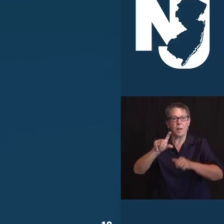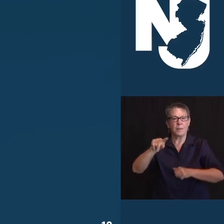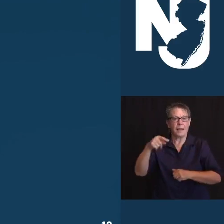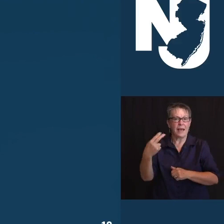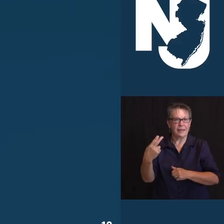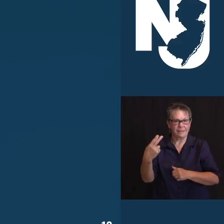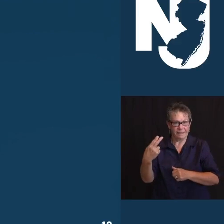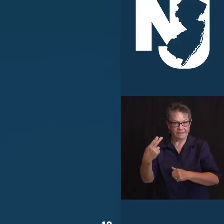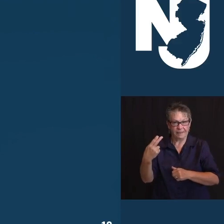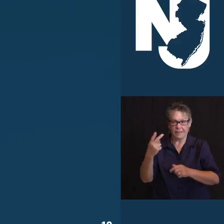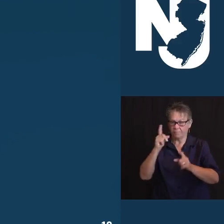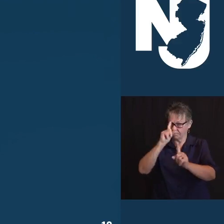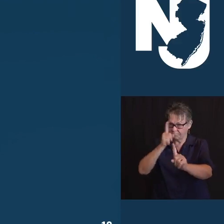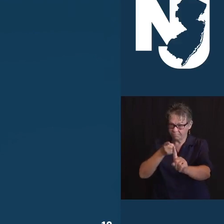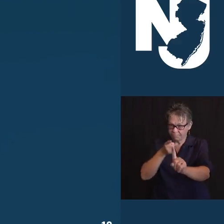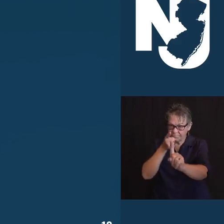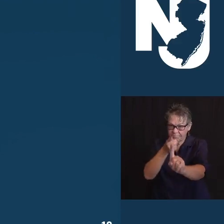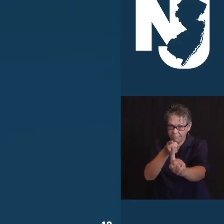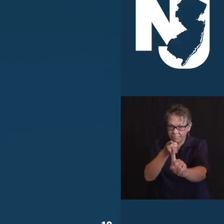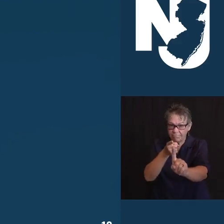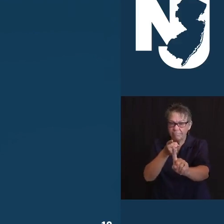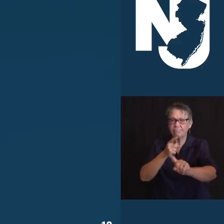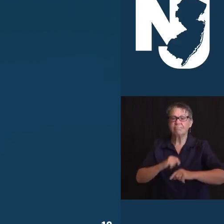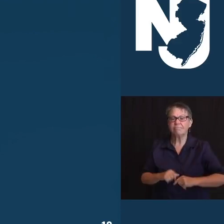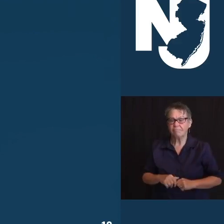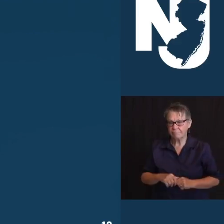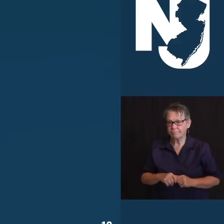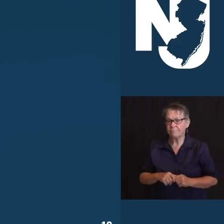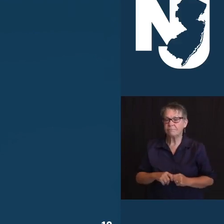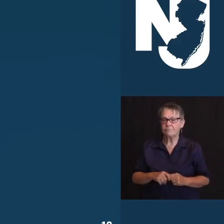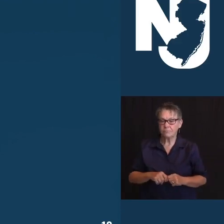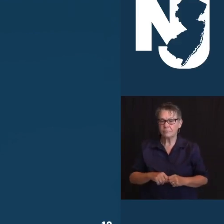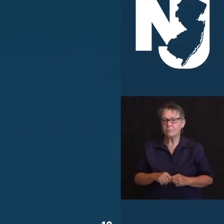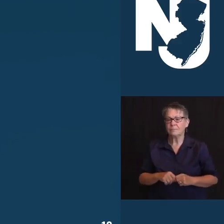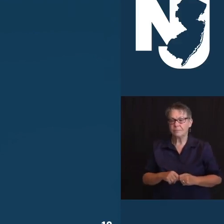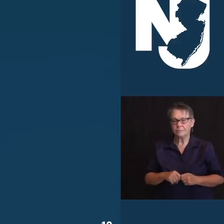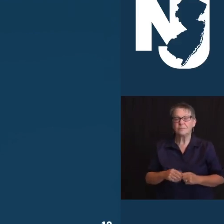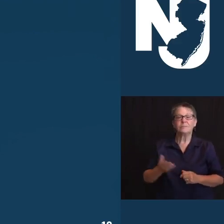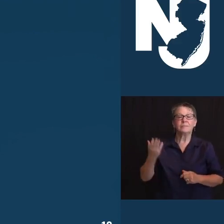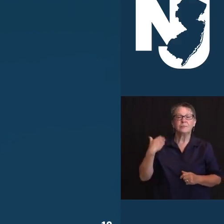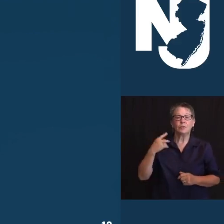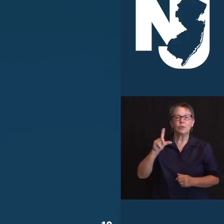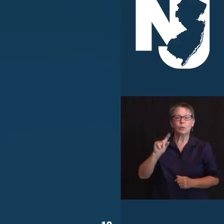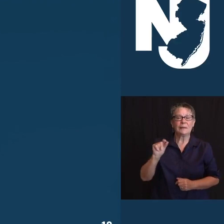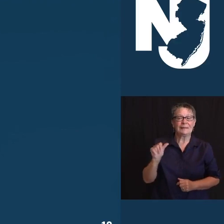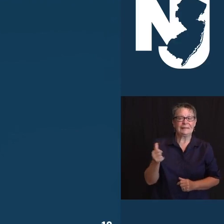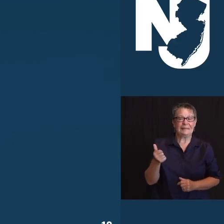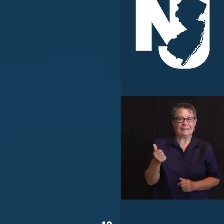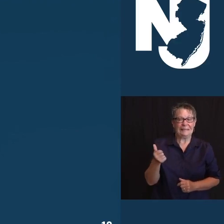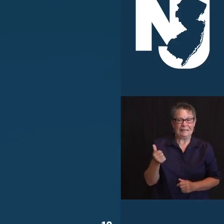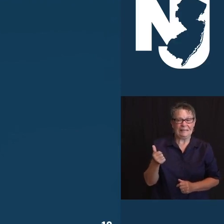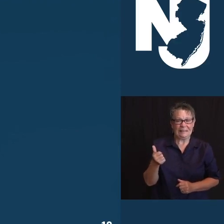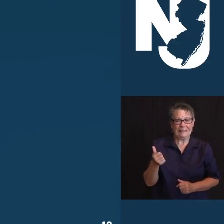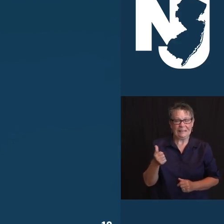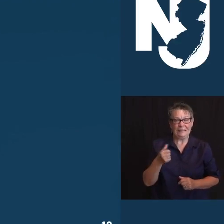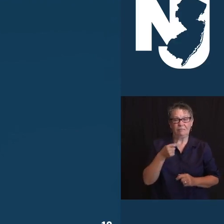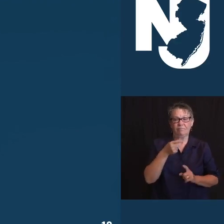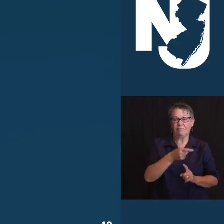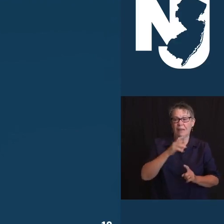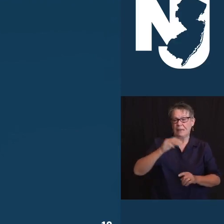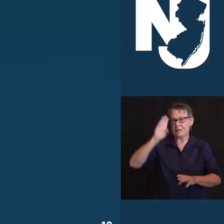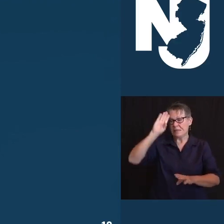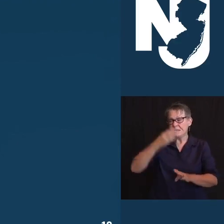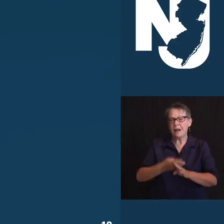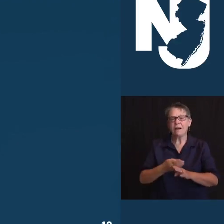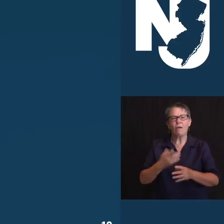Jimmy, who he also coached. And in 2010, he and Jimmy spent a dream summer traveling across the country, visiting major